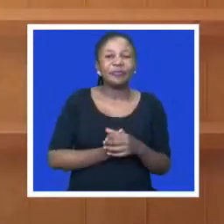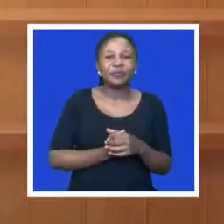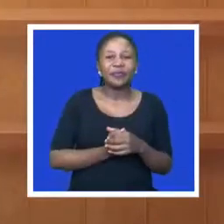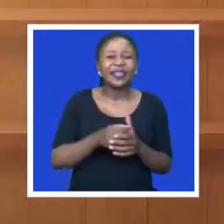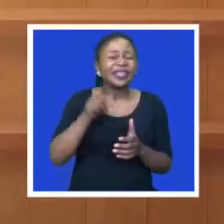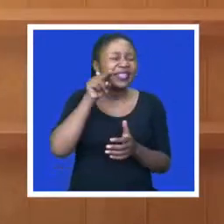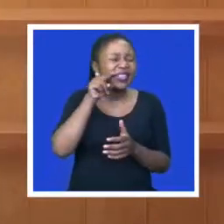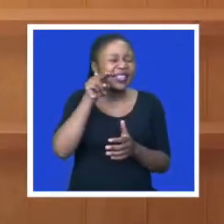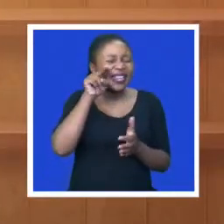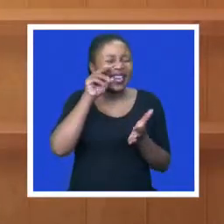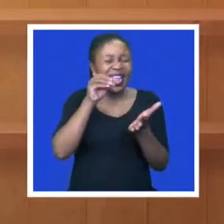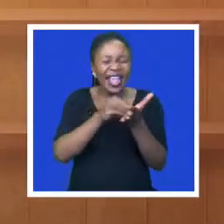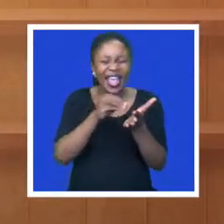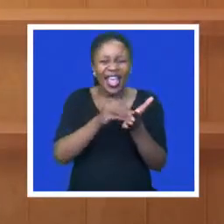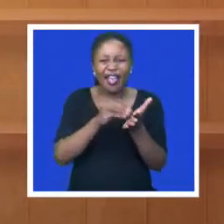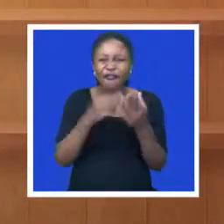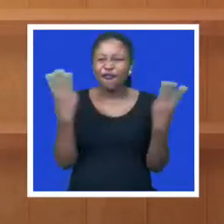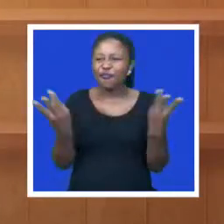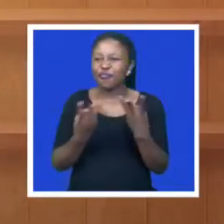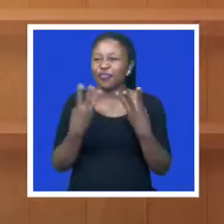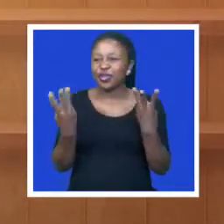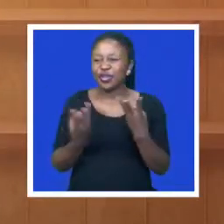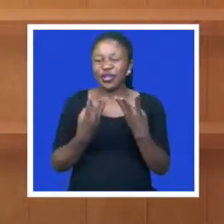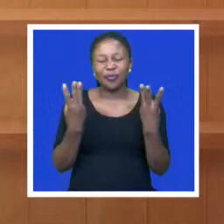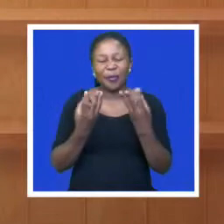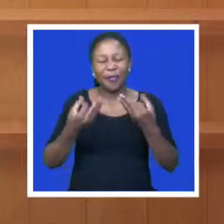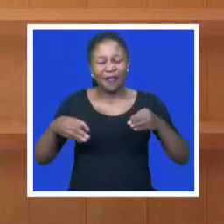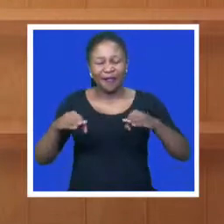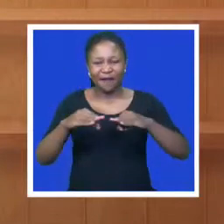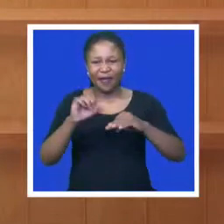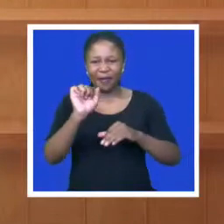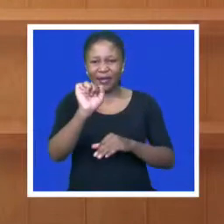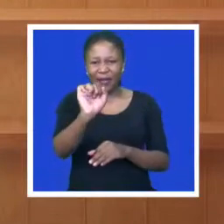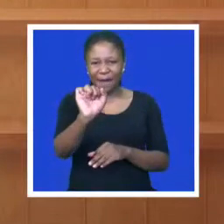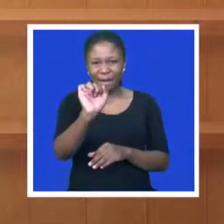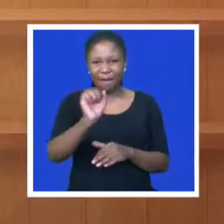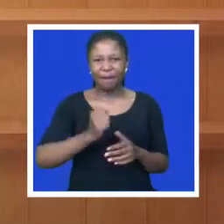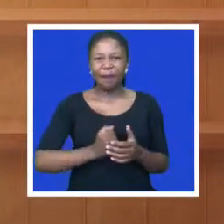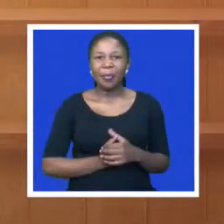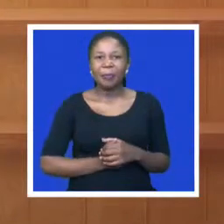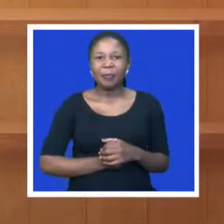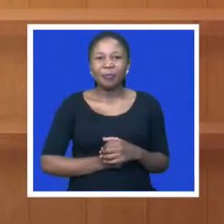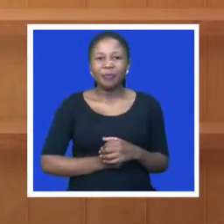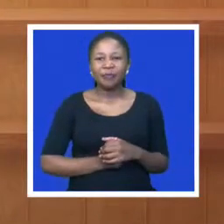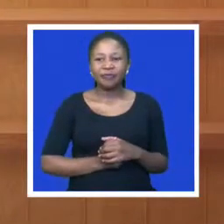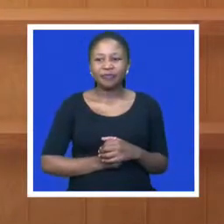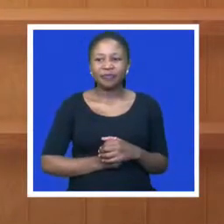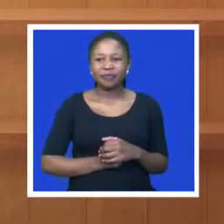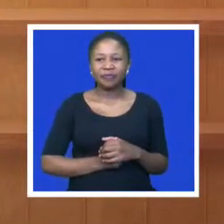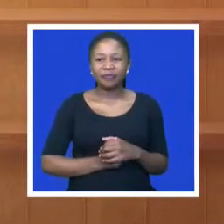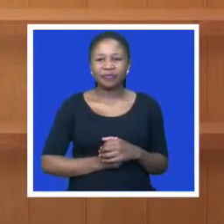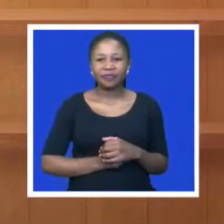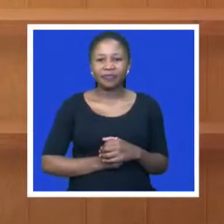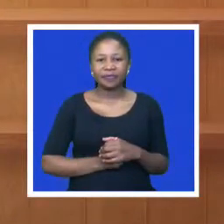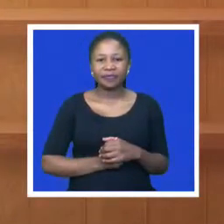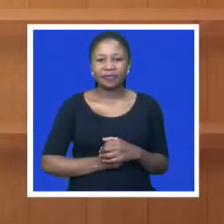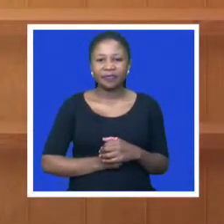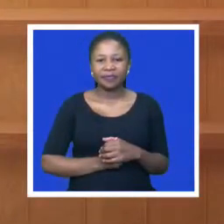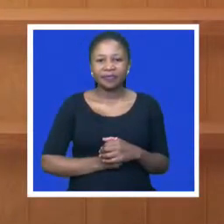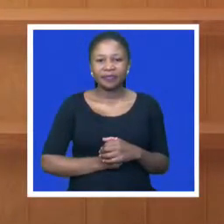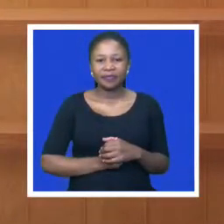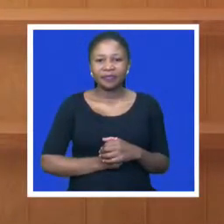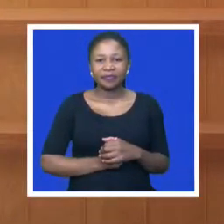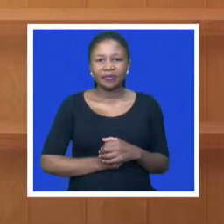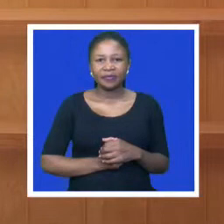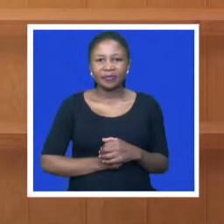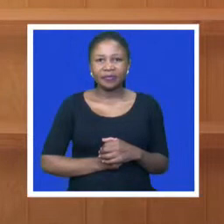dear Elena. Now, dear Elena, before we take a look at the meaning of the Magnificat, I would like us to take